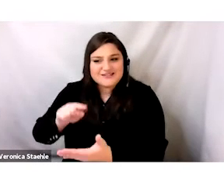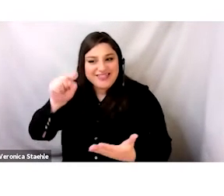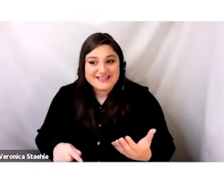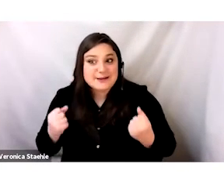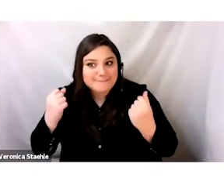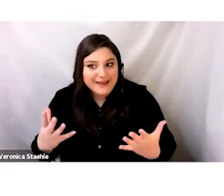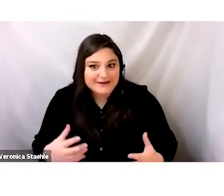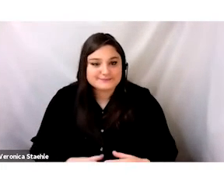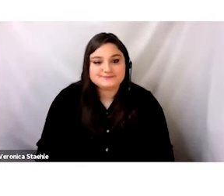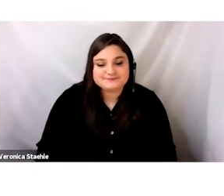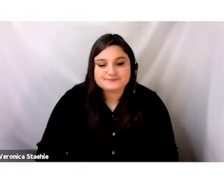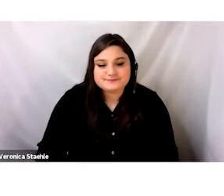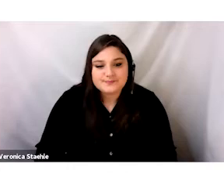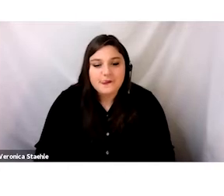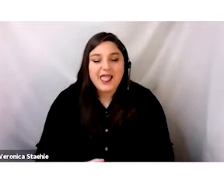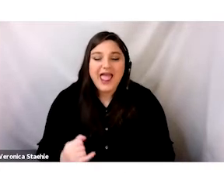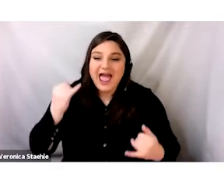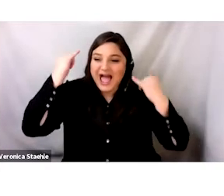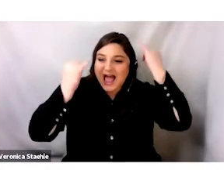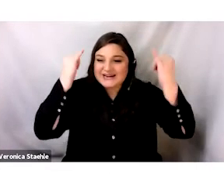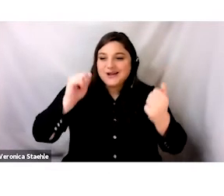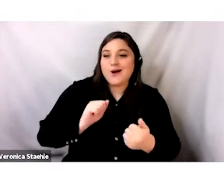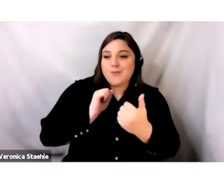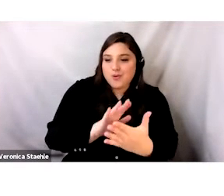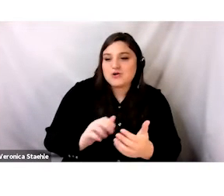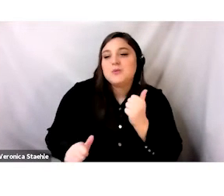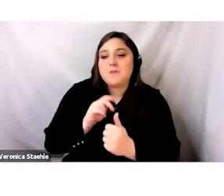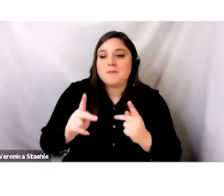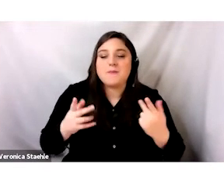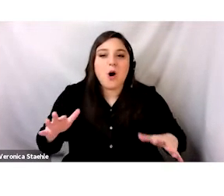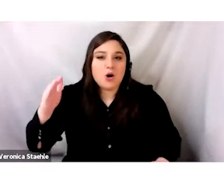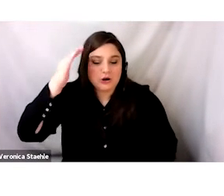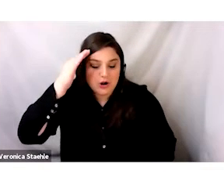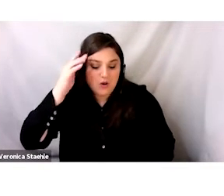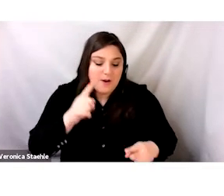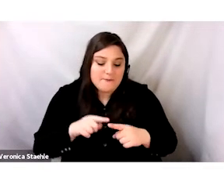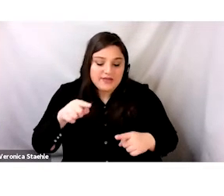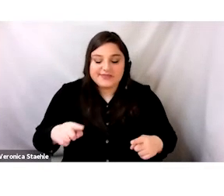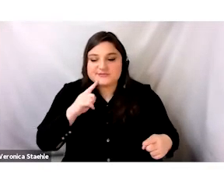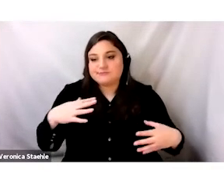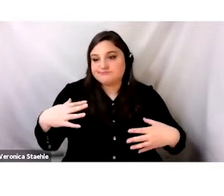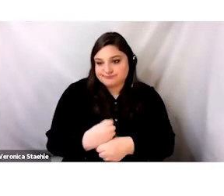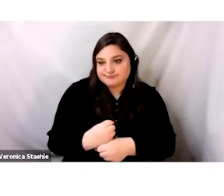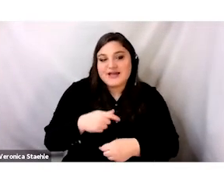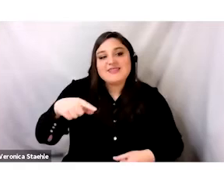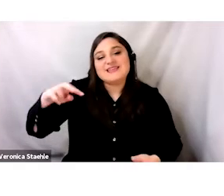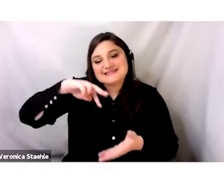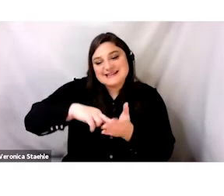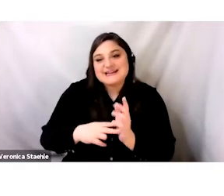Ideating approaches most people know about, but in short and very simply, because I think this is very